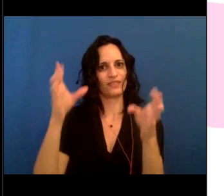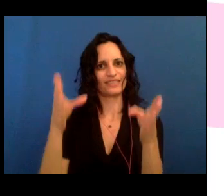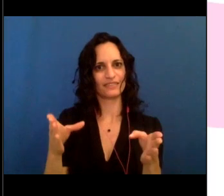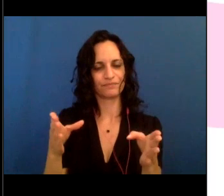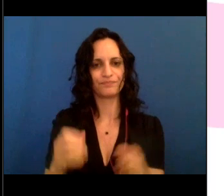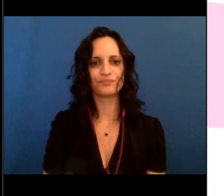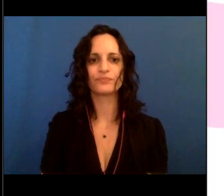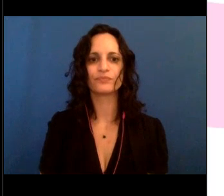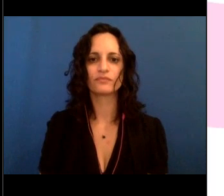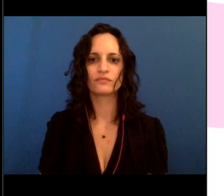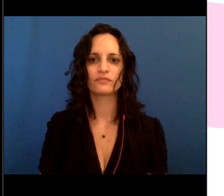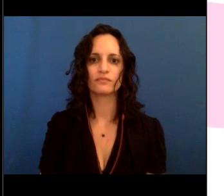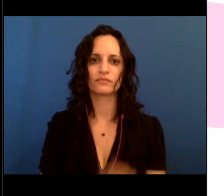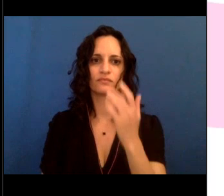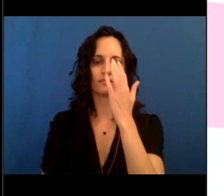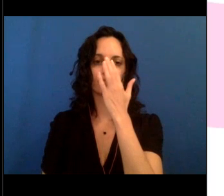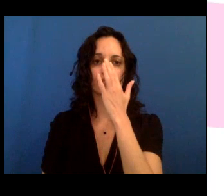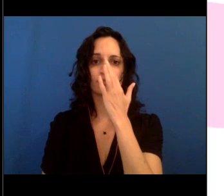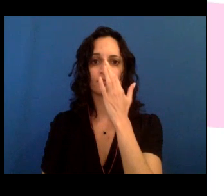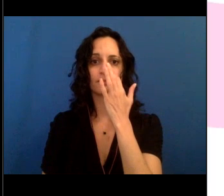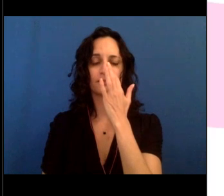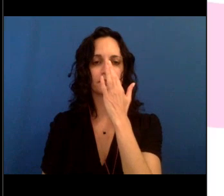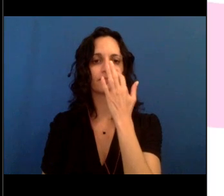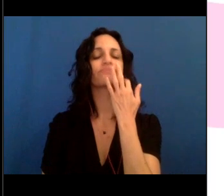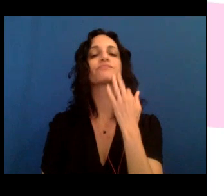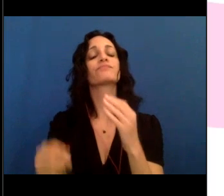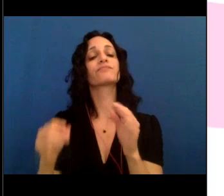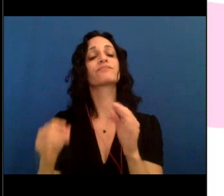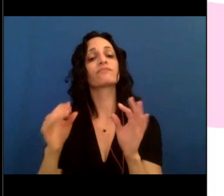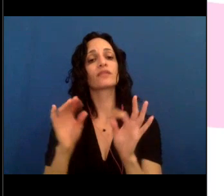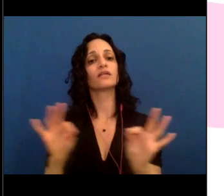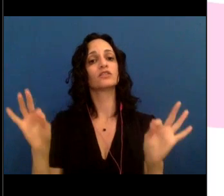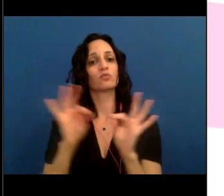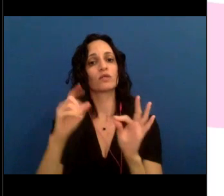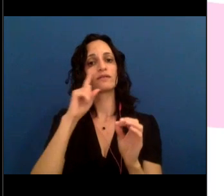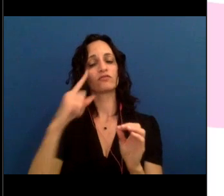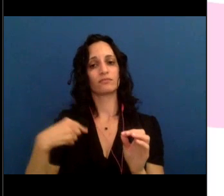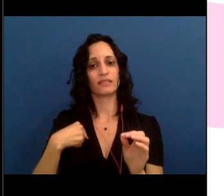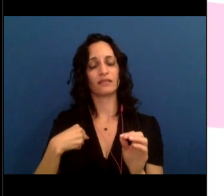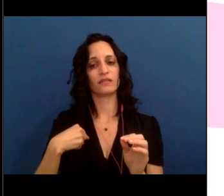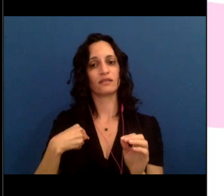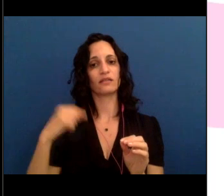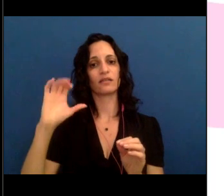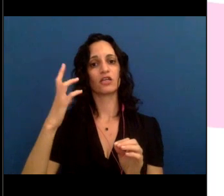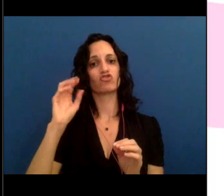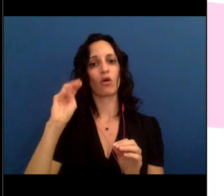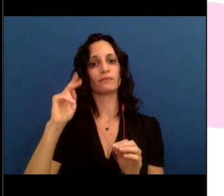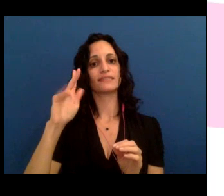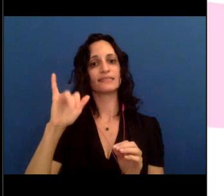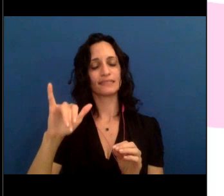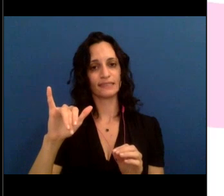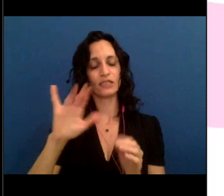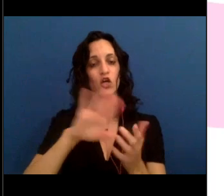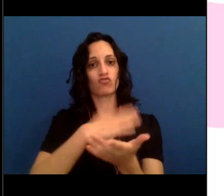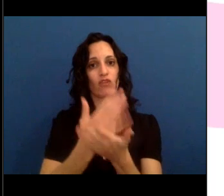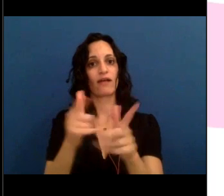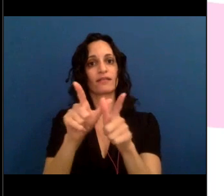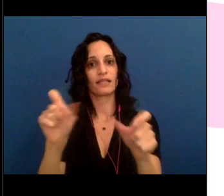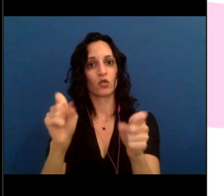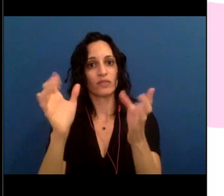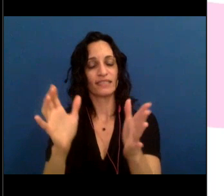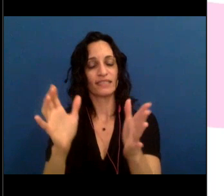But it's important to note for me that he actually came to linguistics vis-a-vis philosophy. So